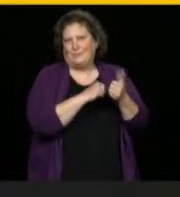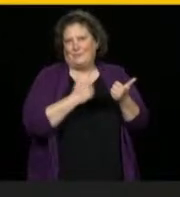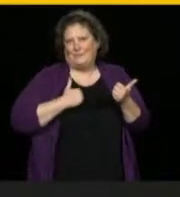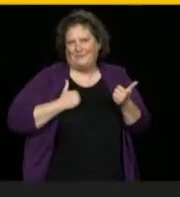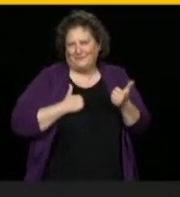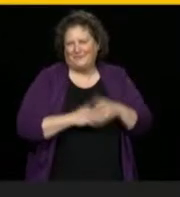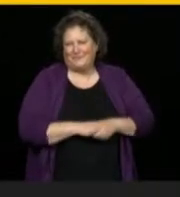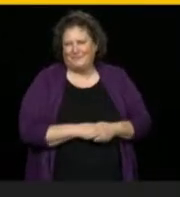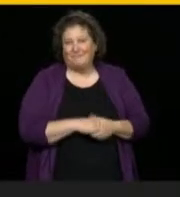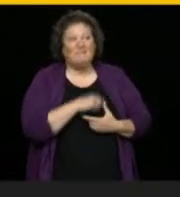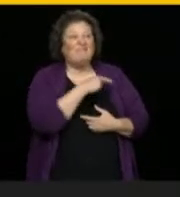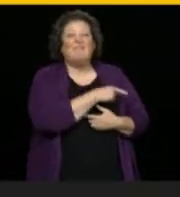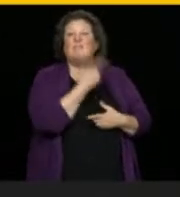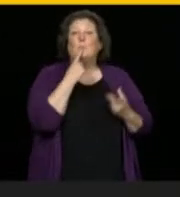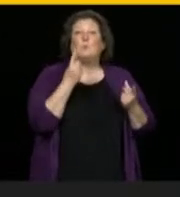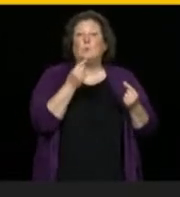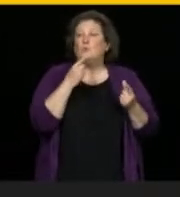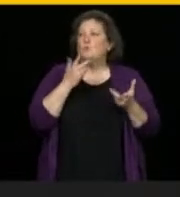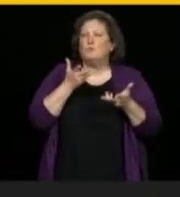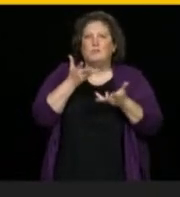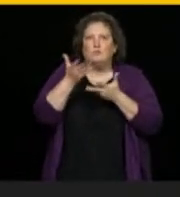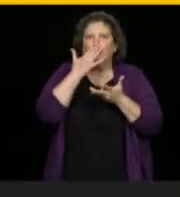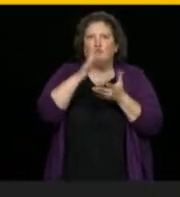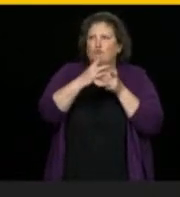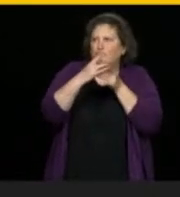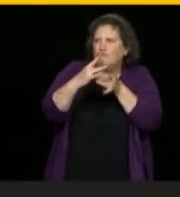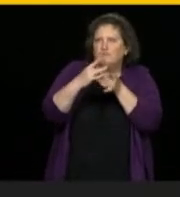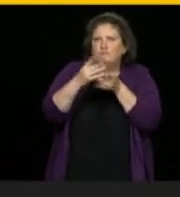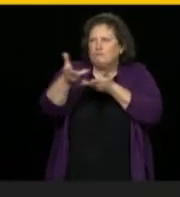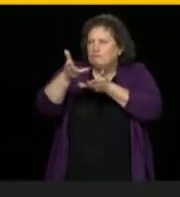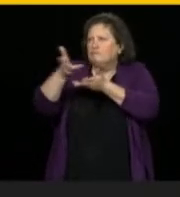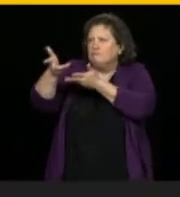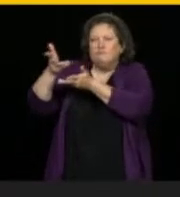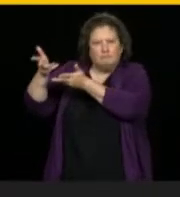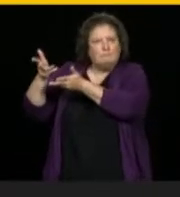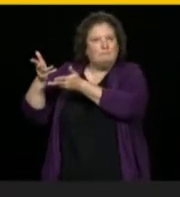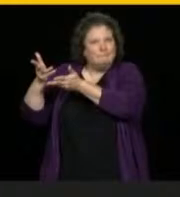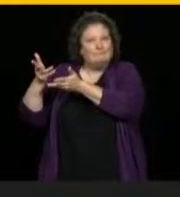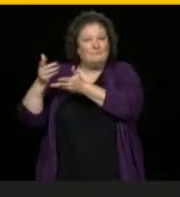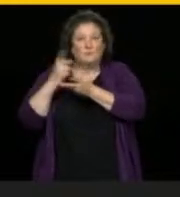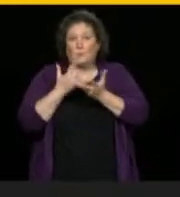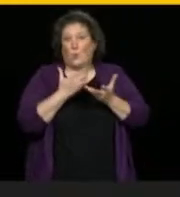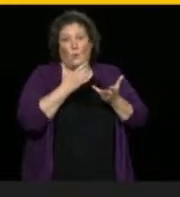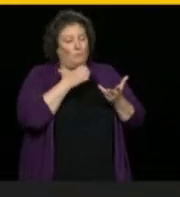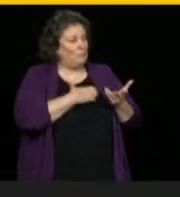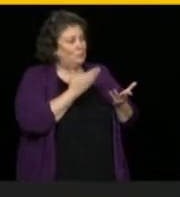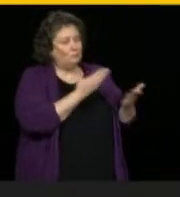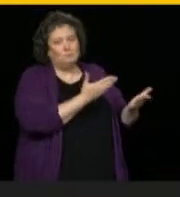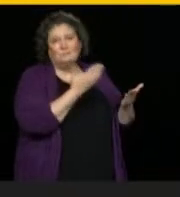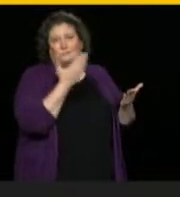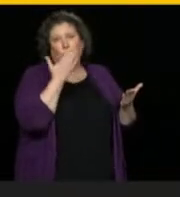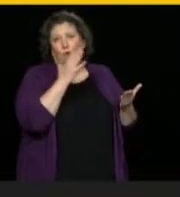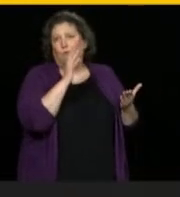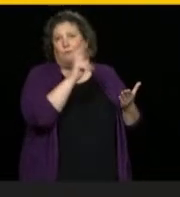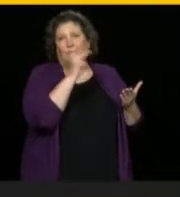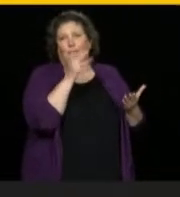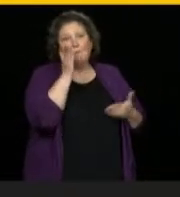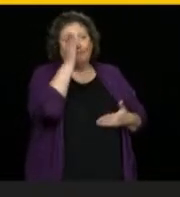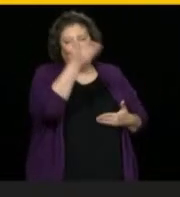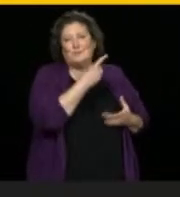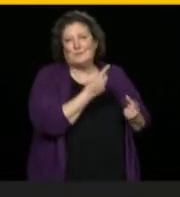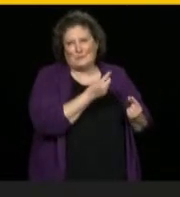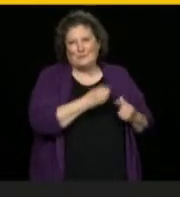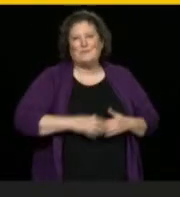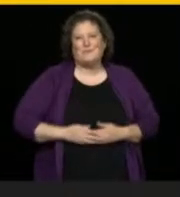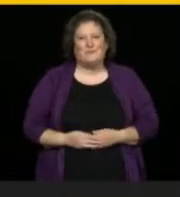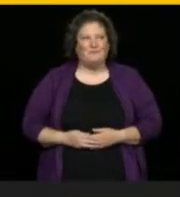new partners throughout his mandate. I wish him all the best in his future endeavors. Merci beaucoup, Monsieur le Premier ministre. On va commencer la période de